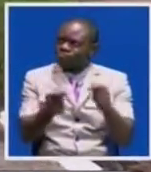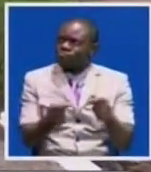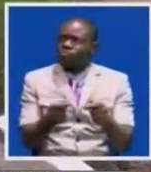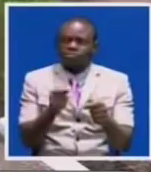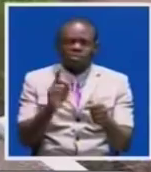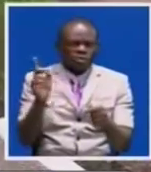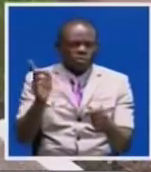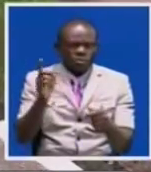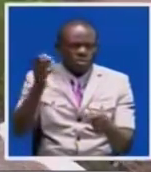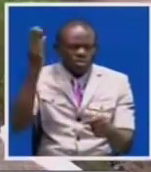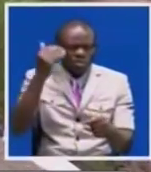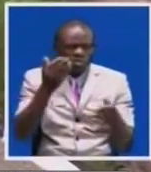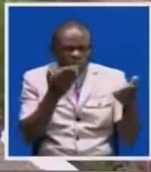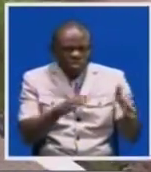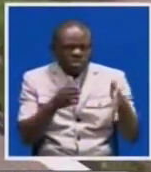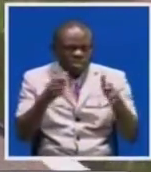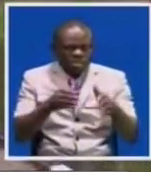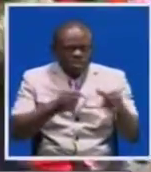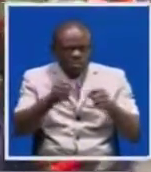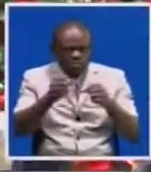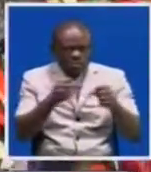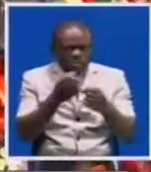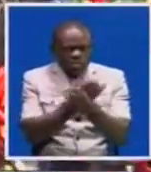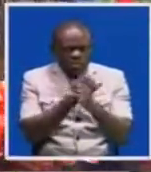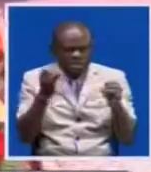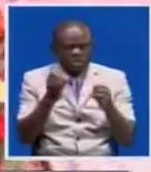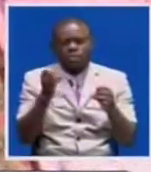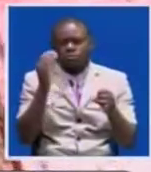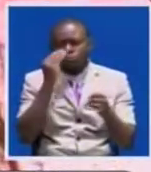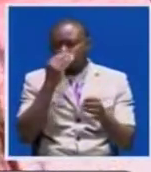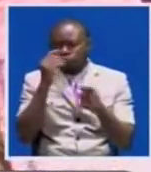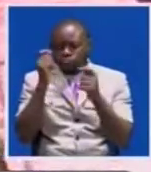of those who gave their lives for the land.